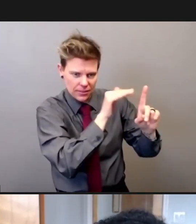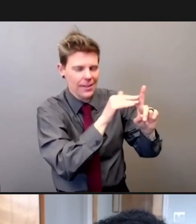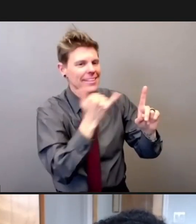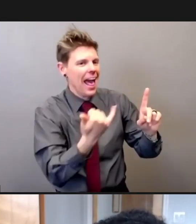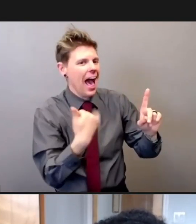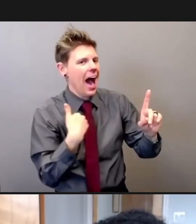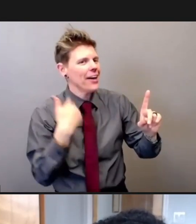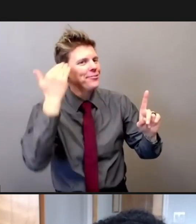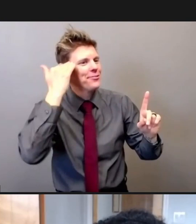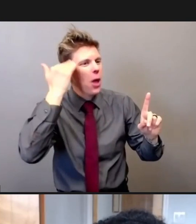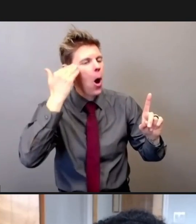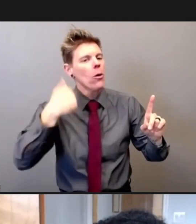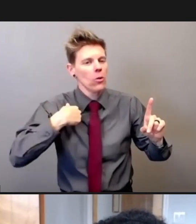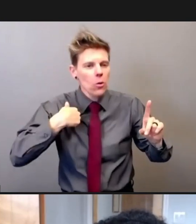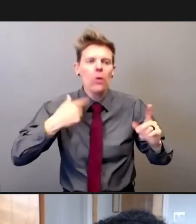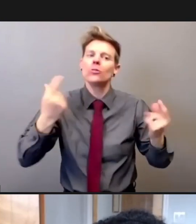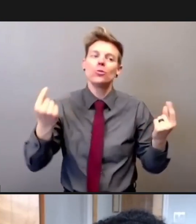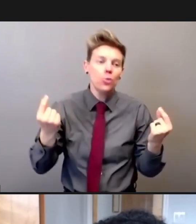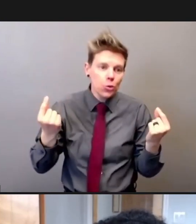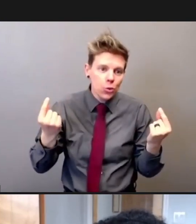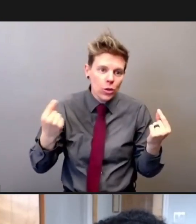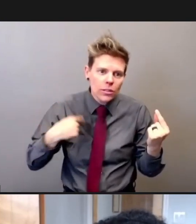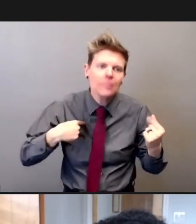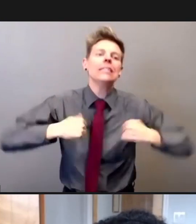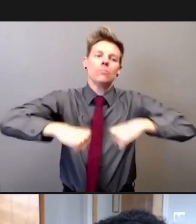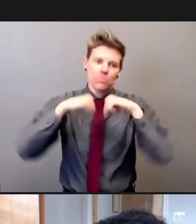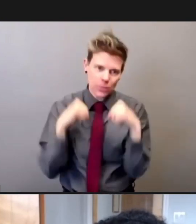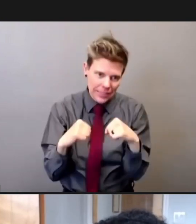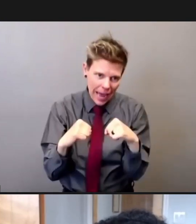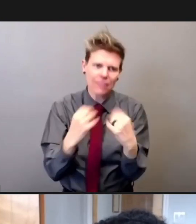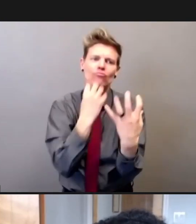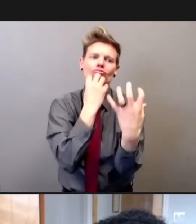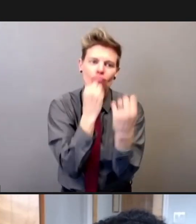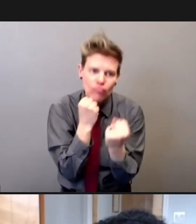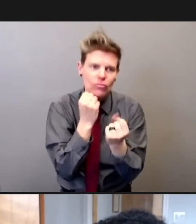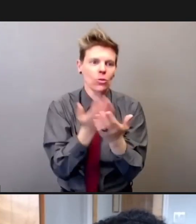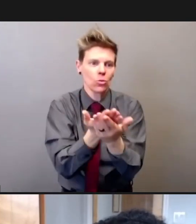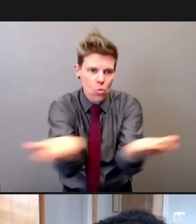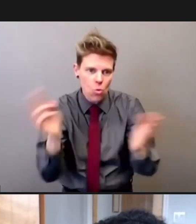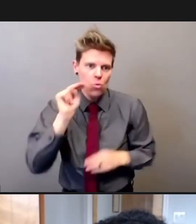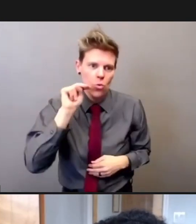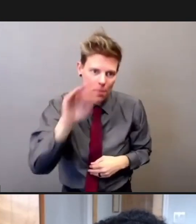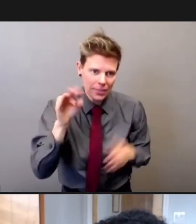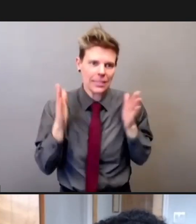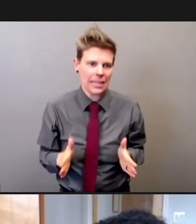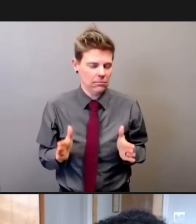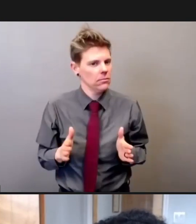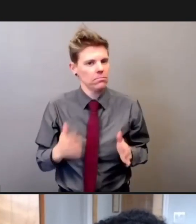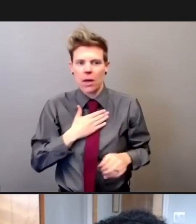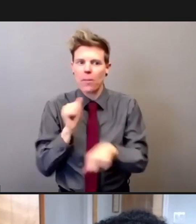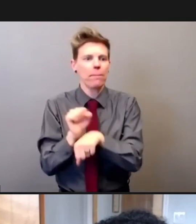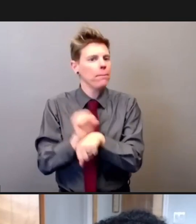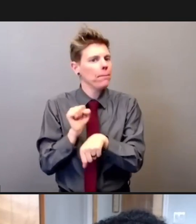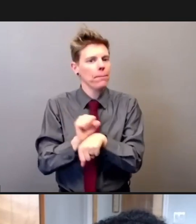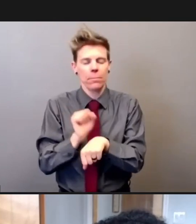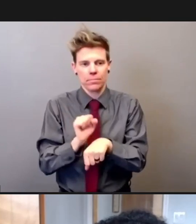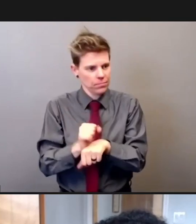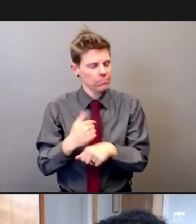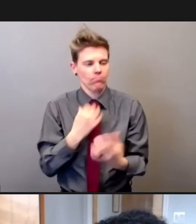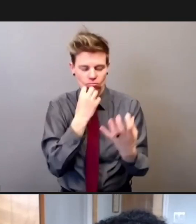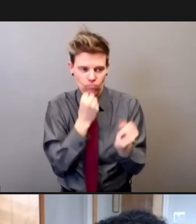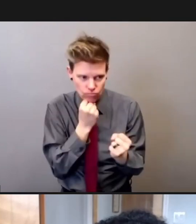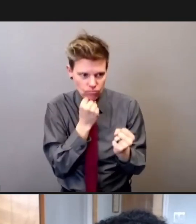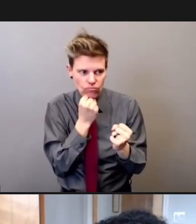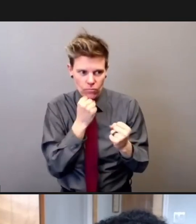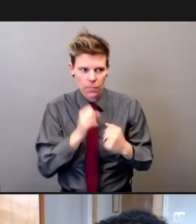New Mexicans. And so Tim has been in touch. And I actually, I'm a bit embarrassed